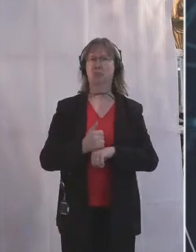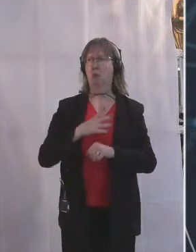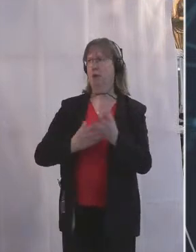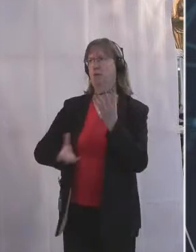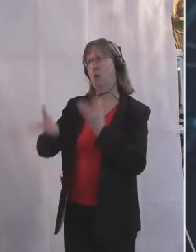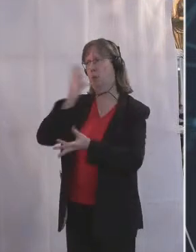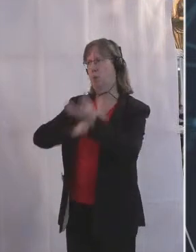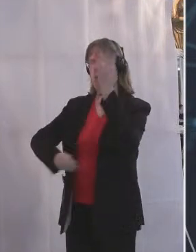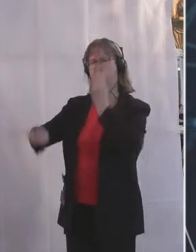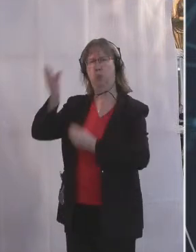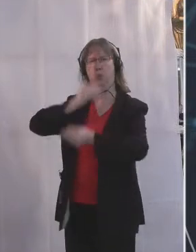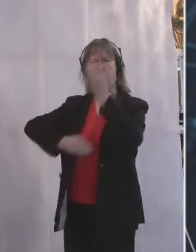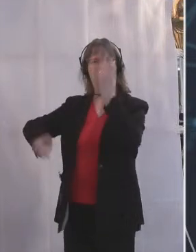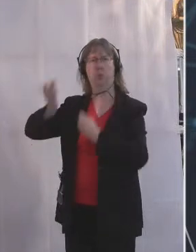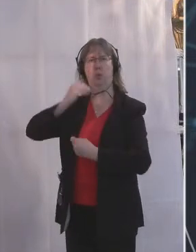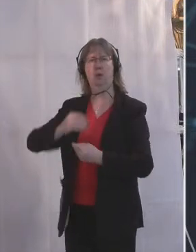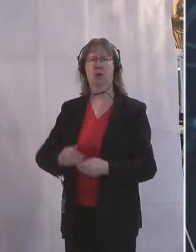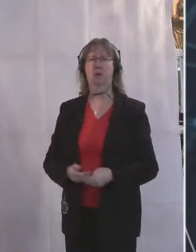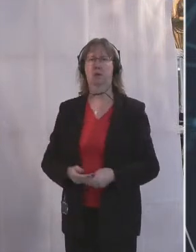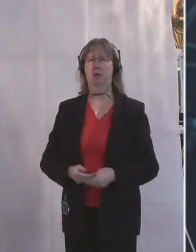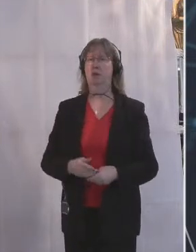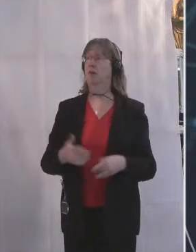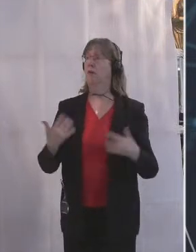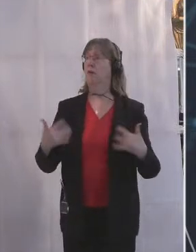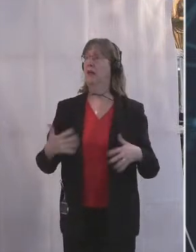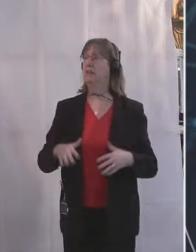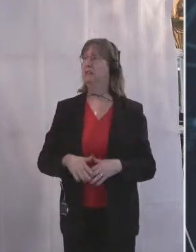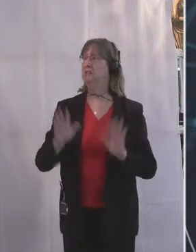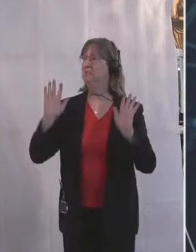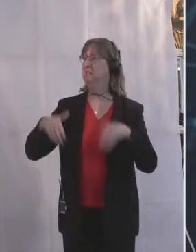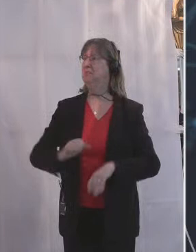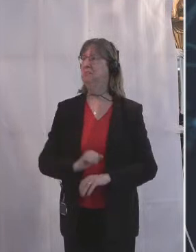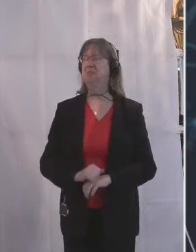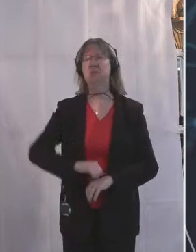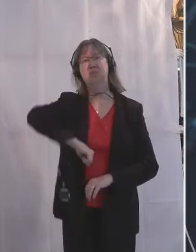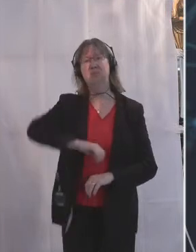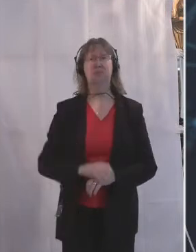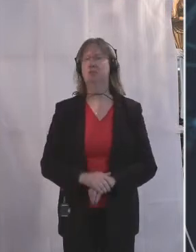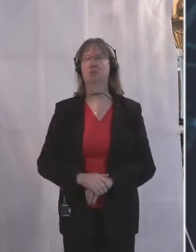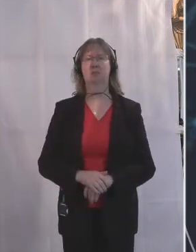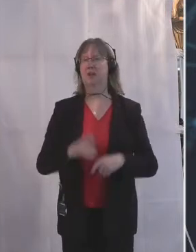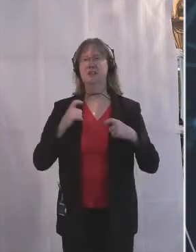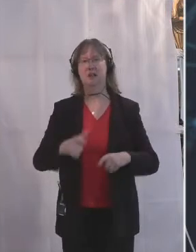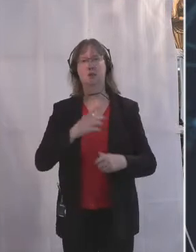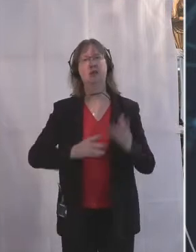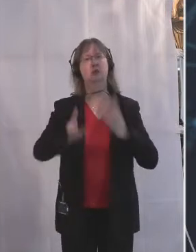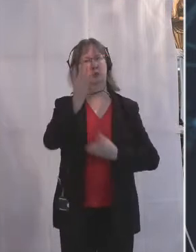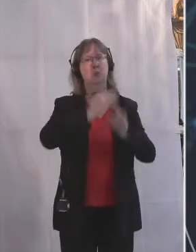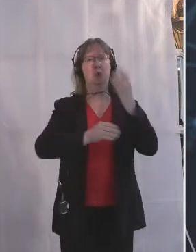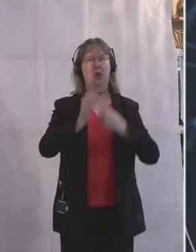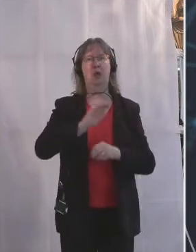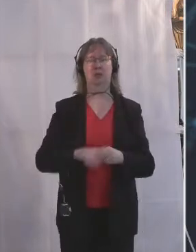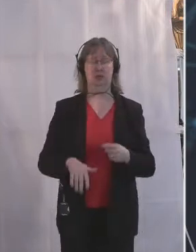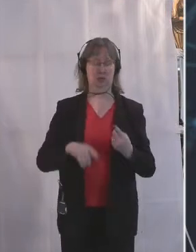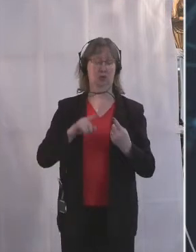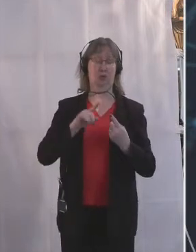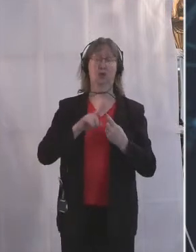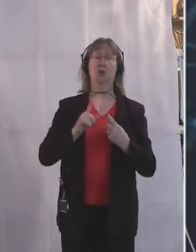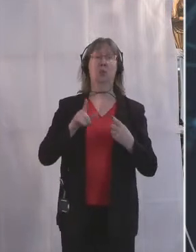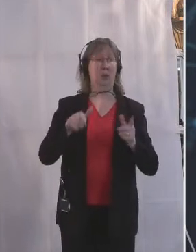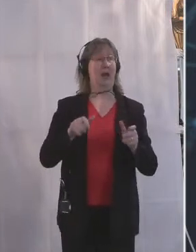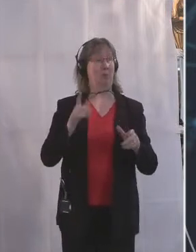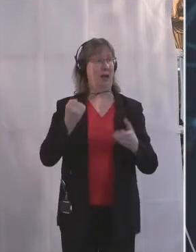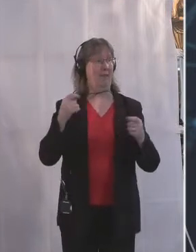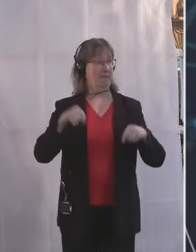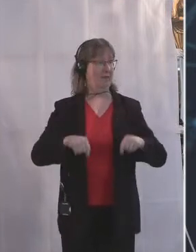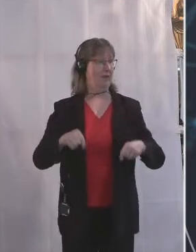along the way, but there's still more improvements that we need to make. So a couple of things I just want to flag. You know, we have got